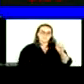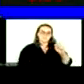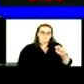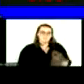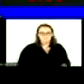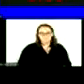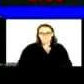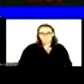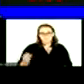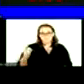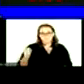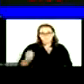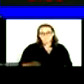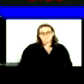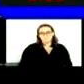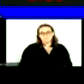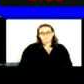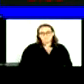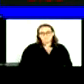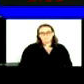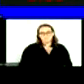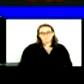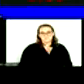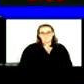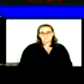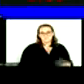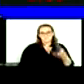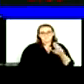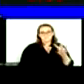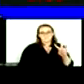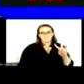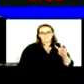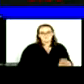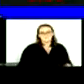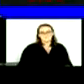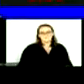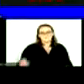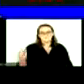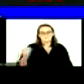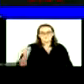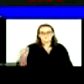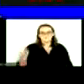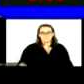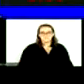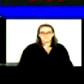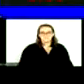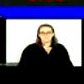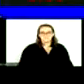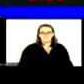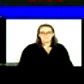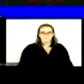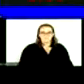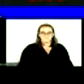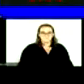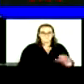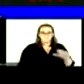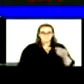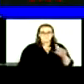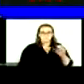Yes. Councilmember Silverman votes yes. Councilmember Robert White, Yes. Councilmember Robert White votes yes. Councilmember Tran